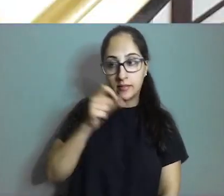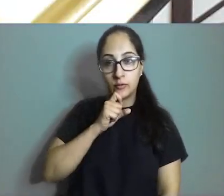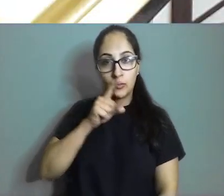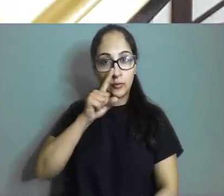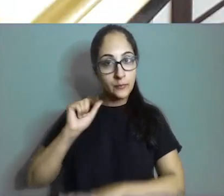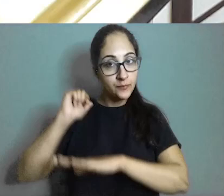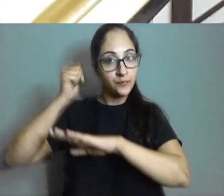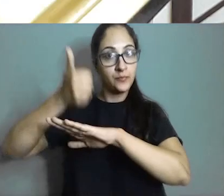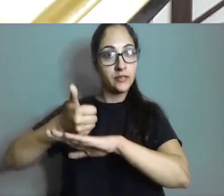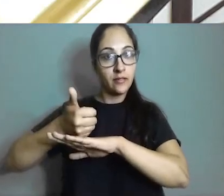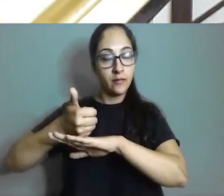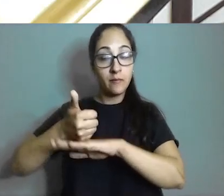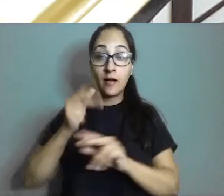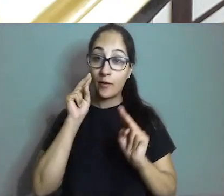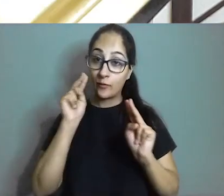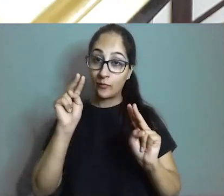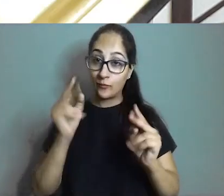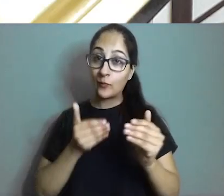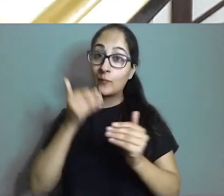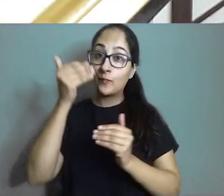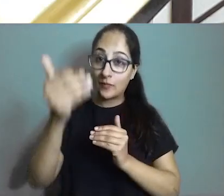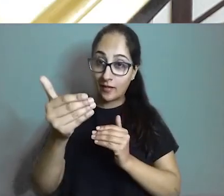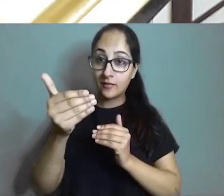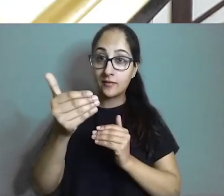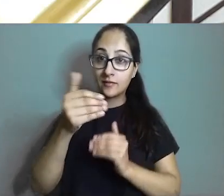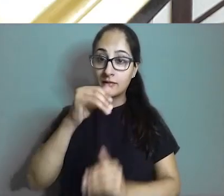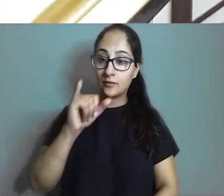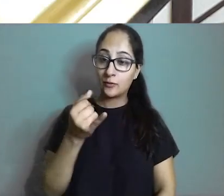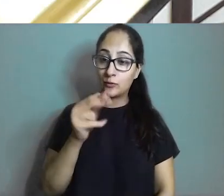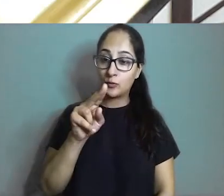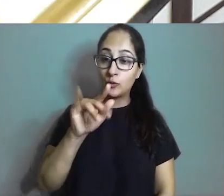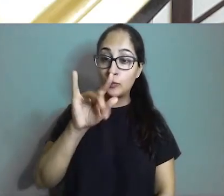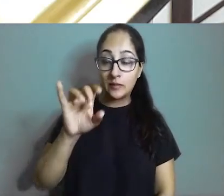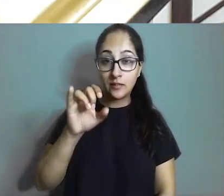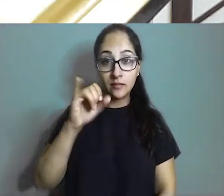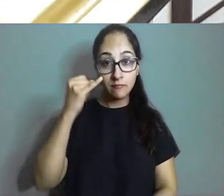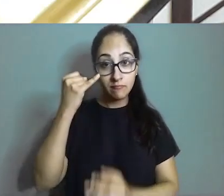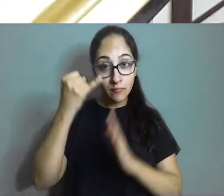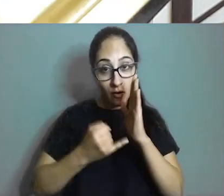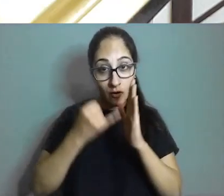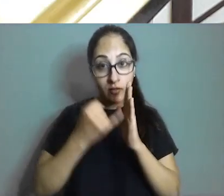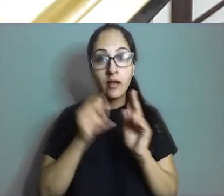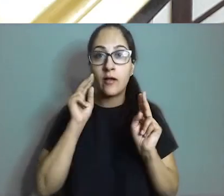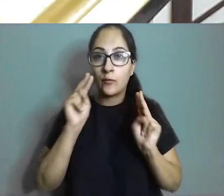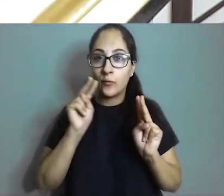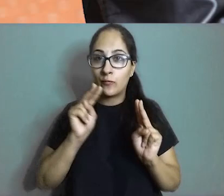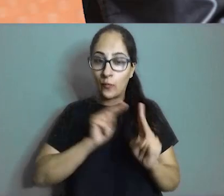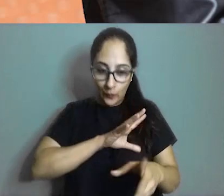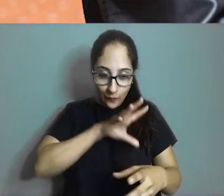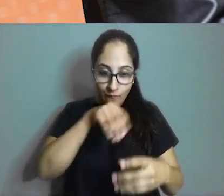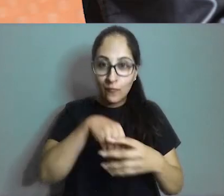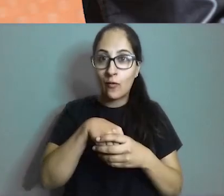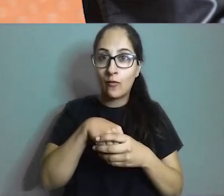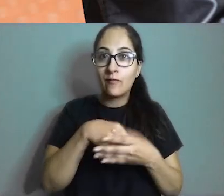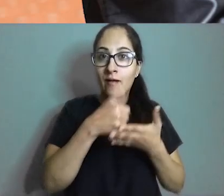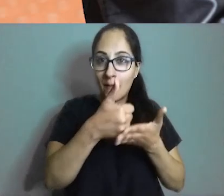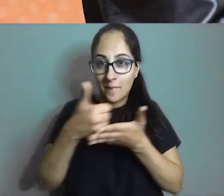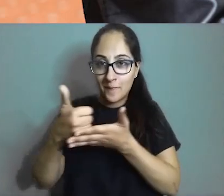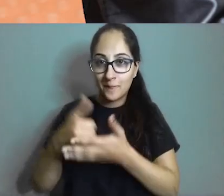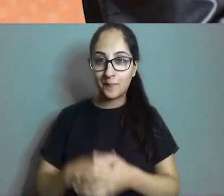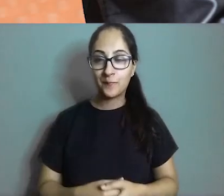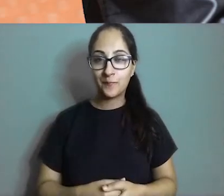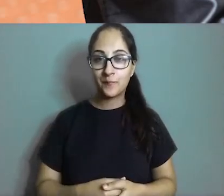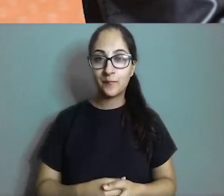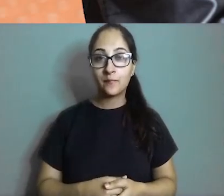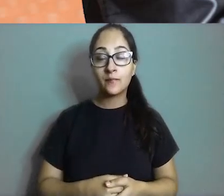a very important initiative that the Imam has undertaken, and I'm looking